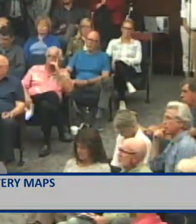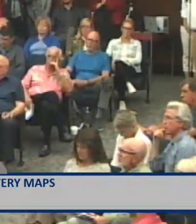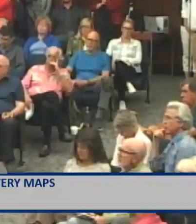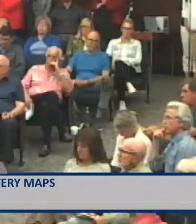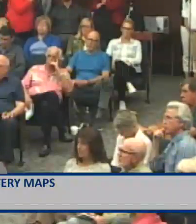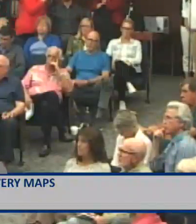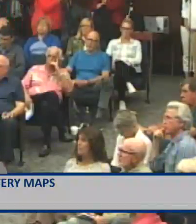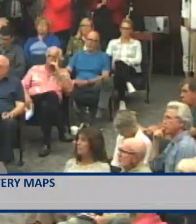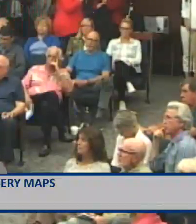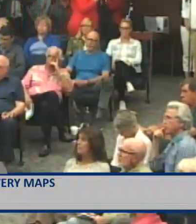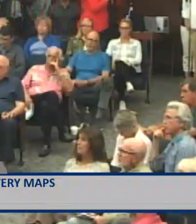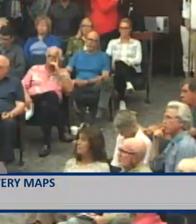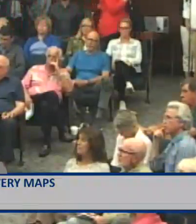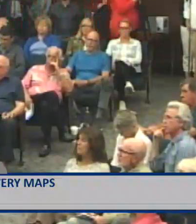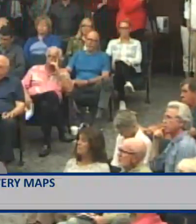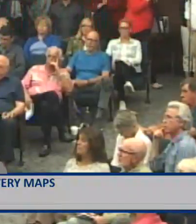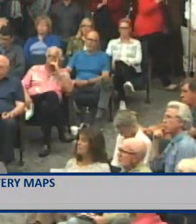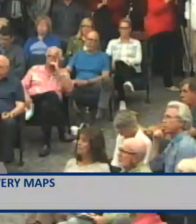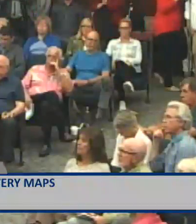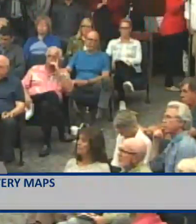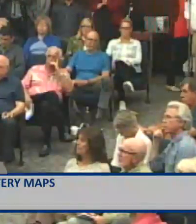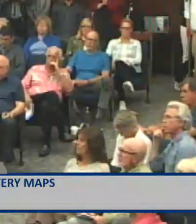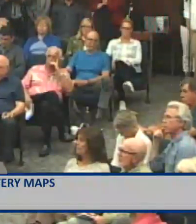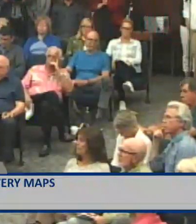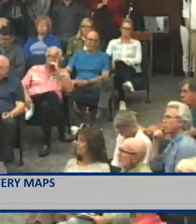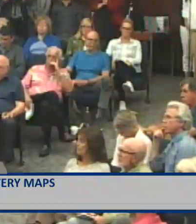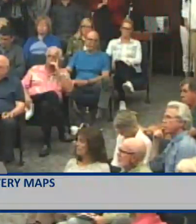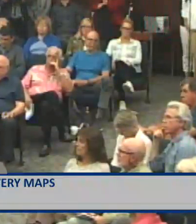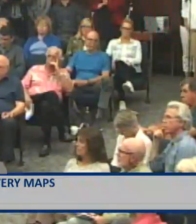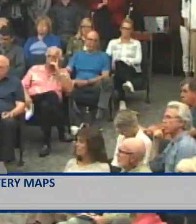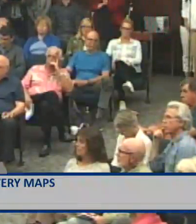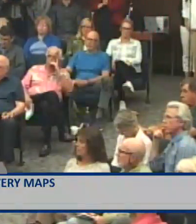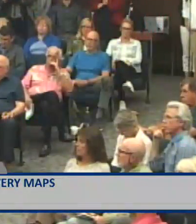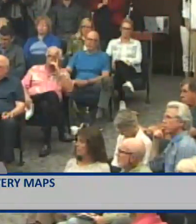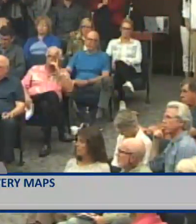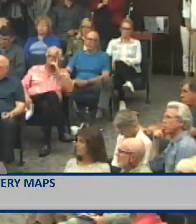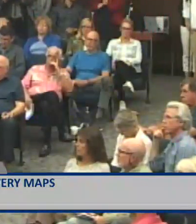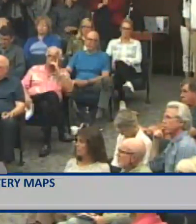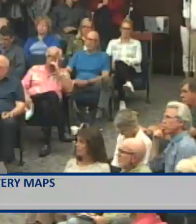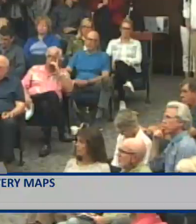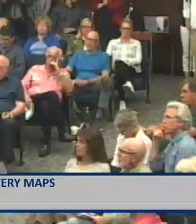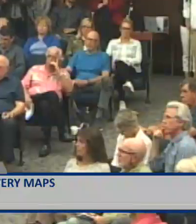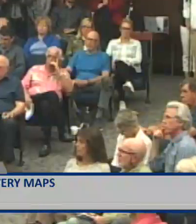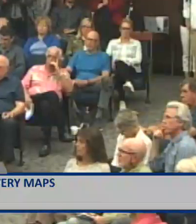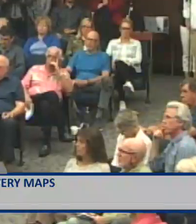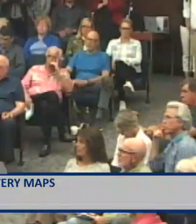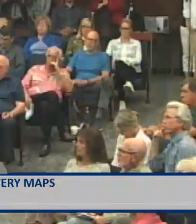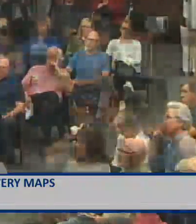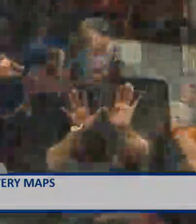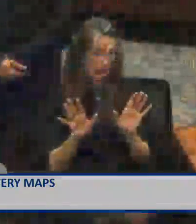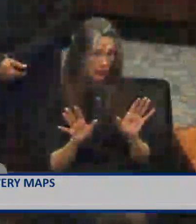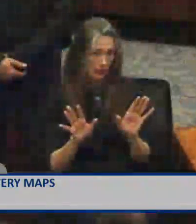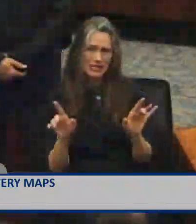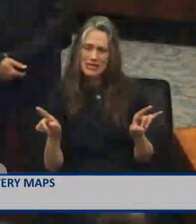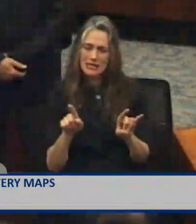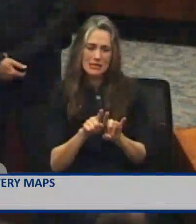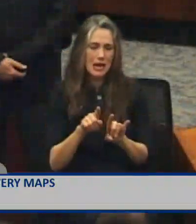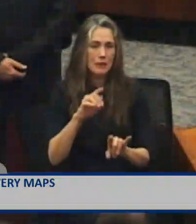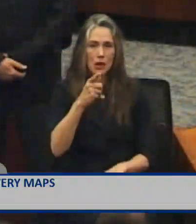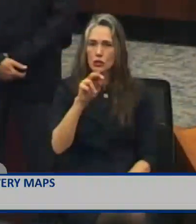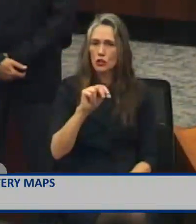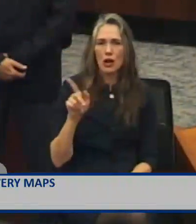rate map, number one. And then if that doesn't satisfy them, let us try that letter of authority thing